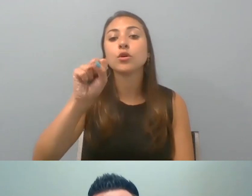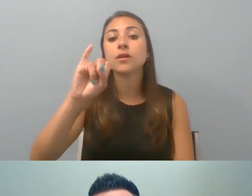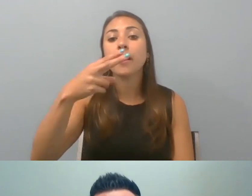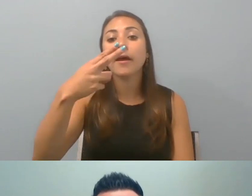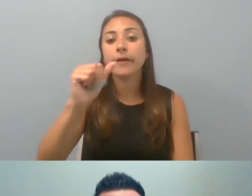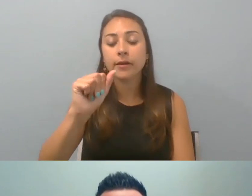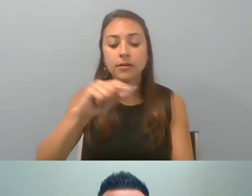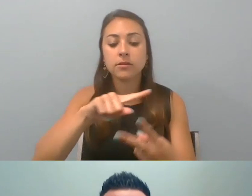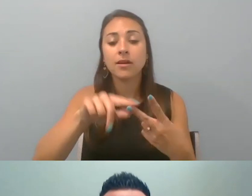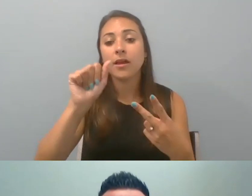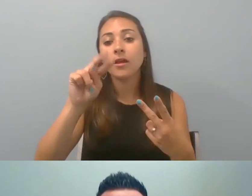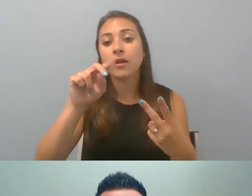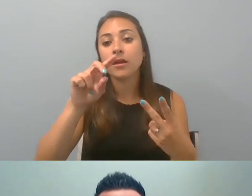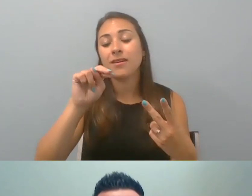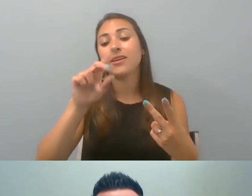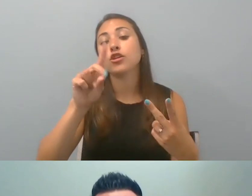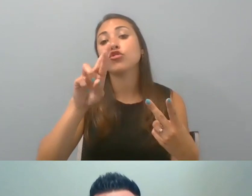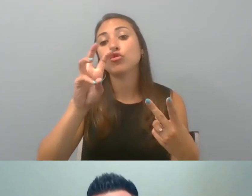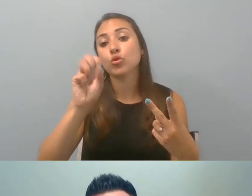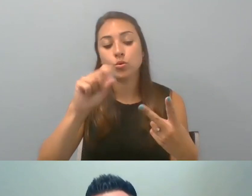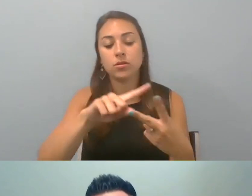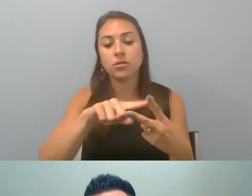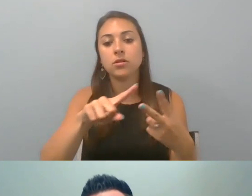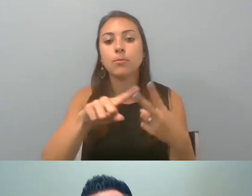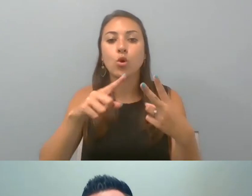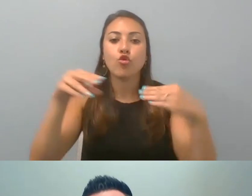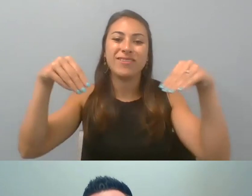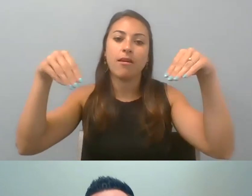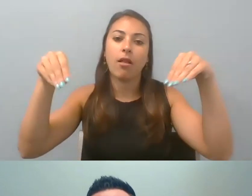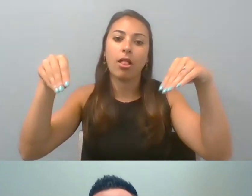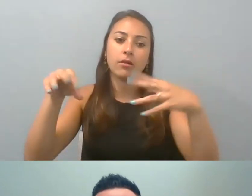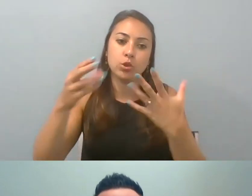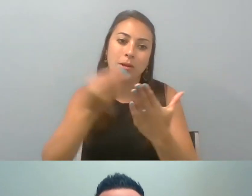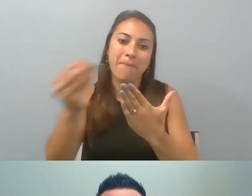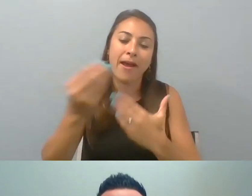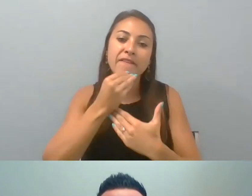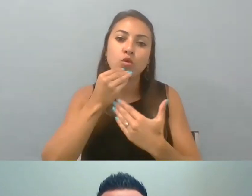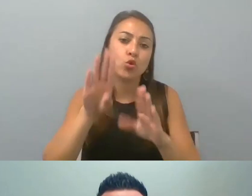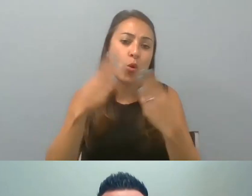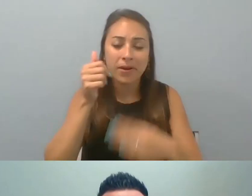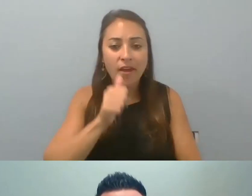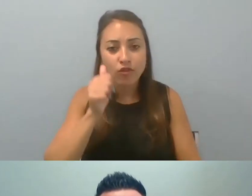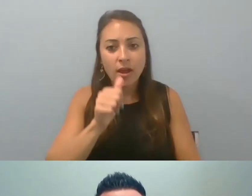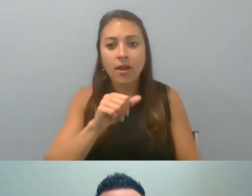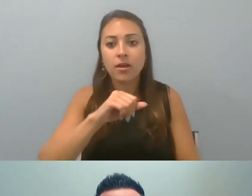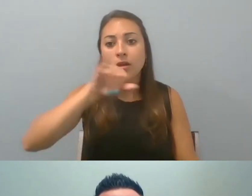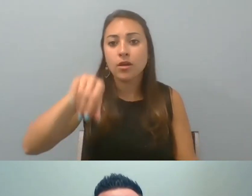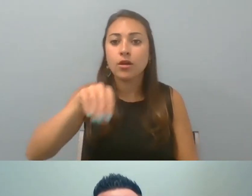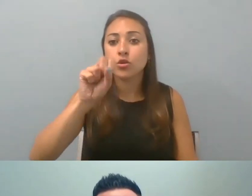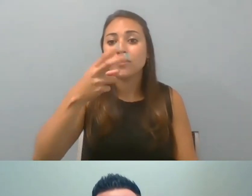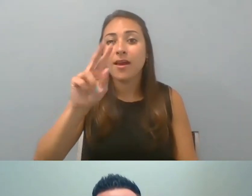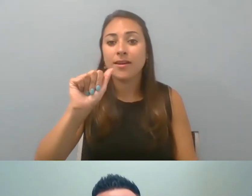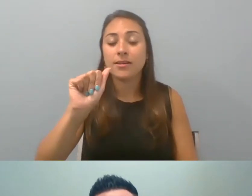units. We serve quite a few meals out of those locations. They're open every day. Josiahs is our late night eatery, so